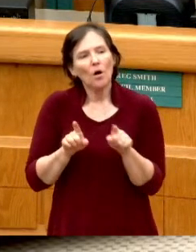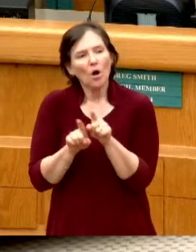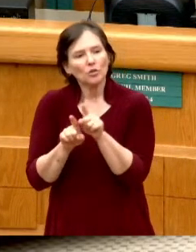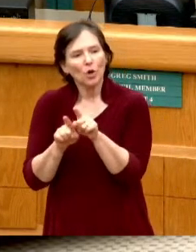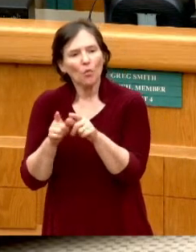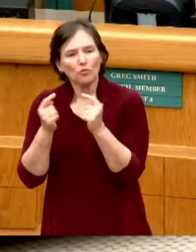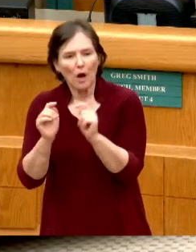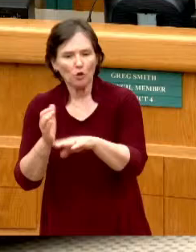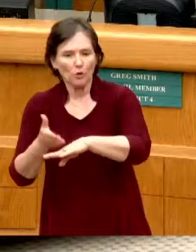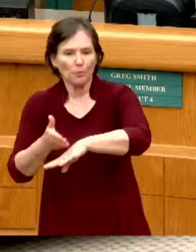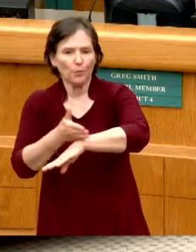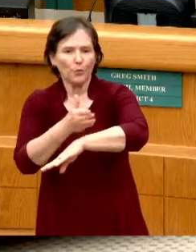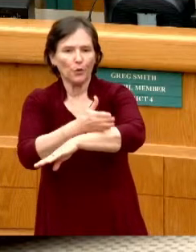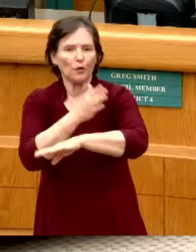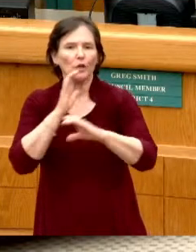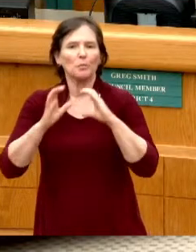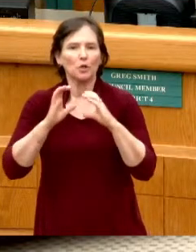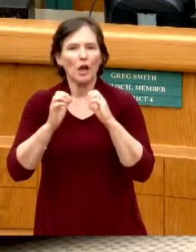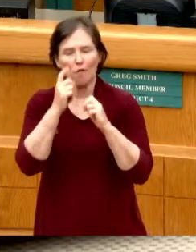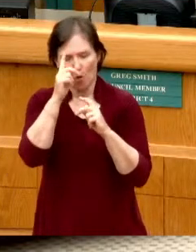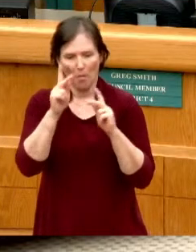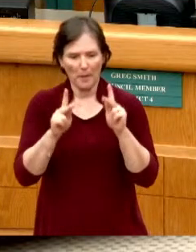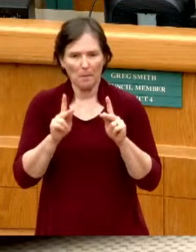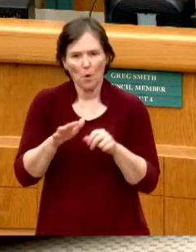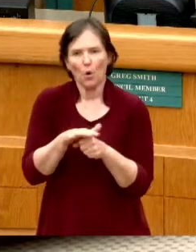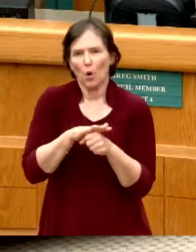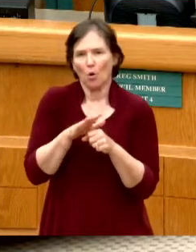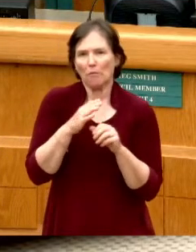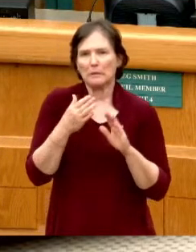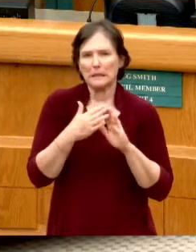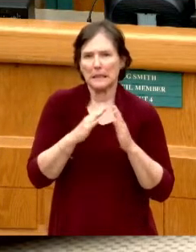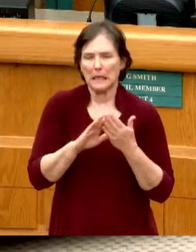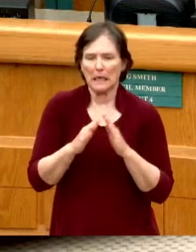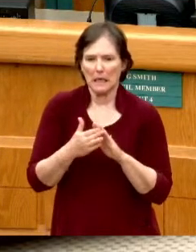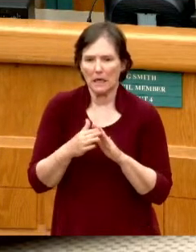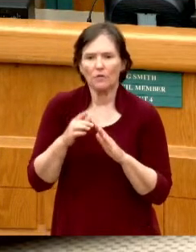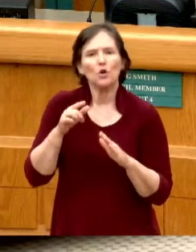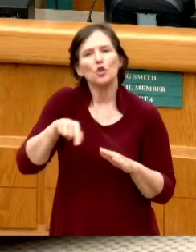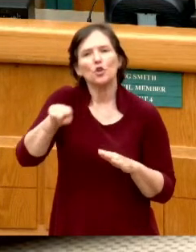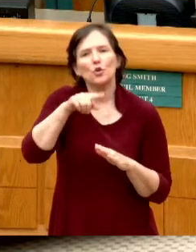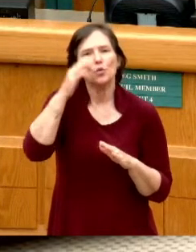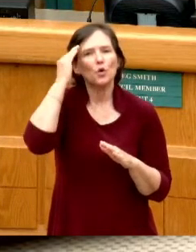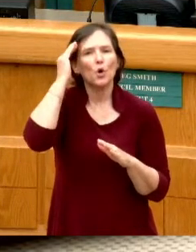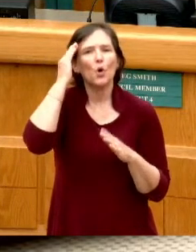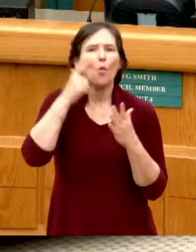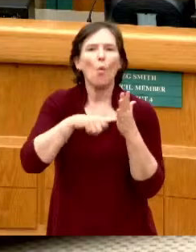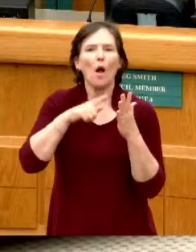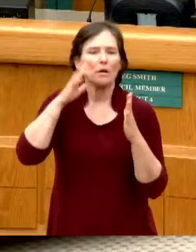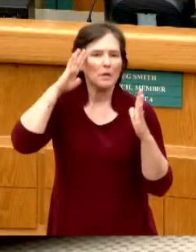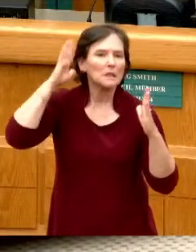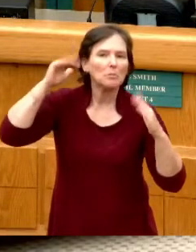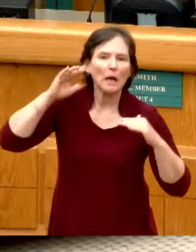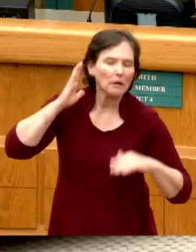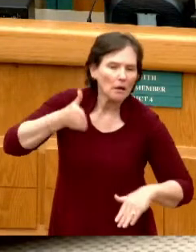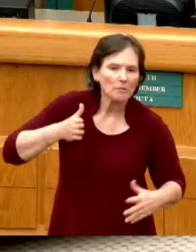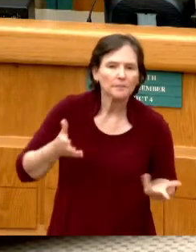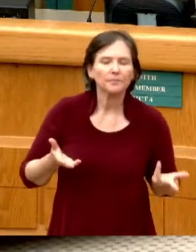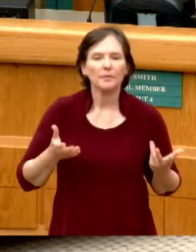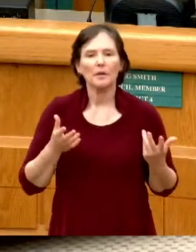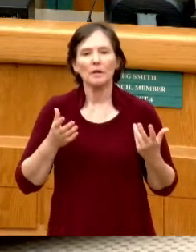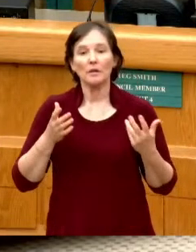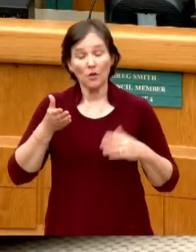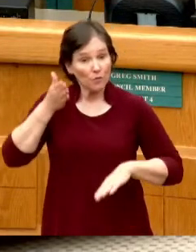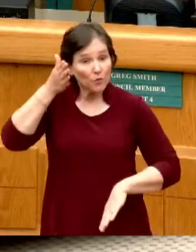our residents so that you know exactly what to expect. What's to come? The City Council and I are working